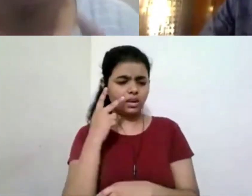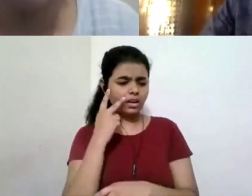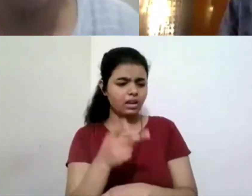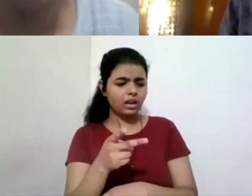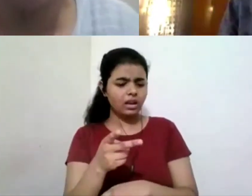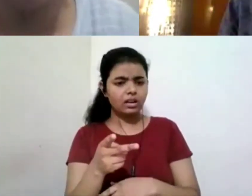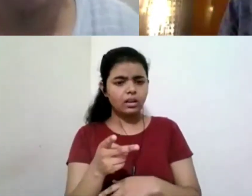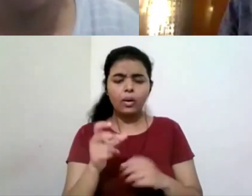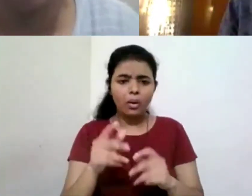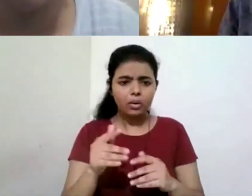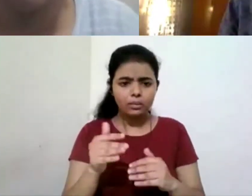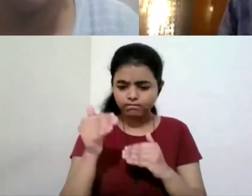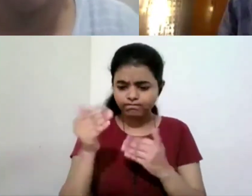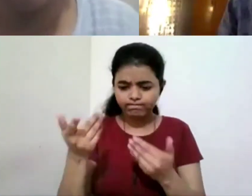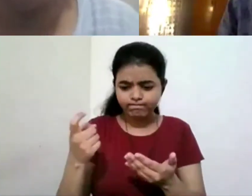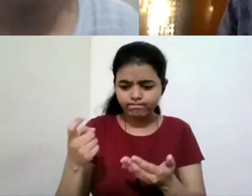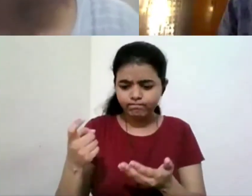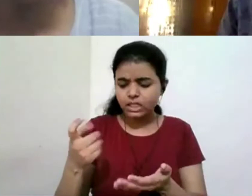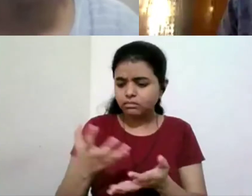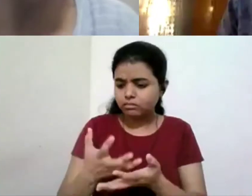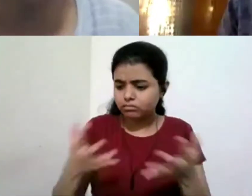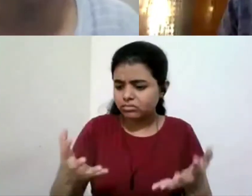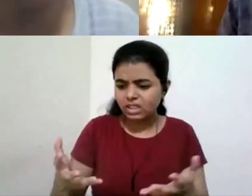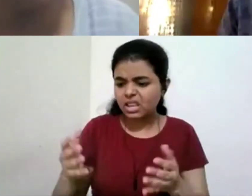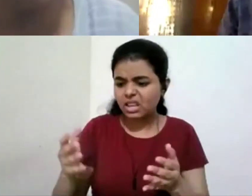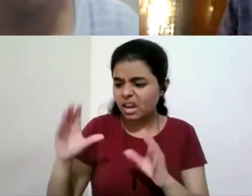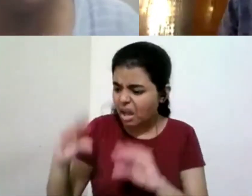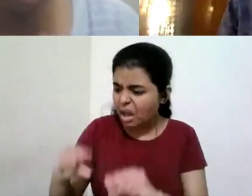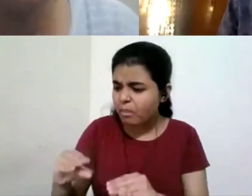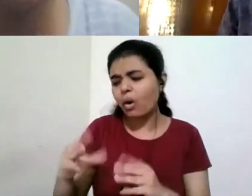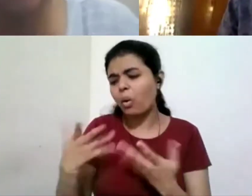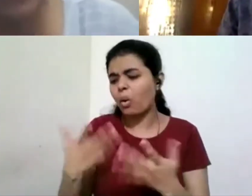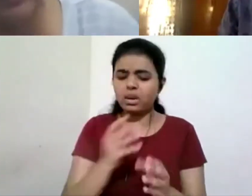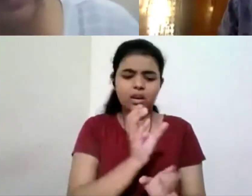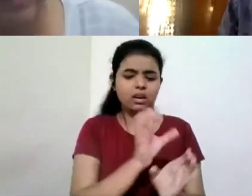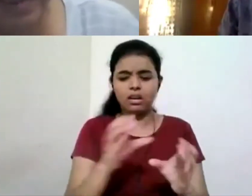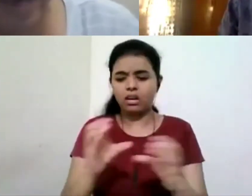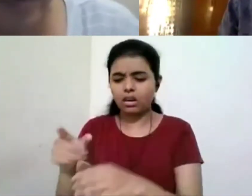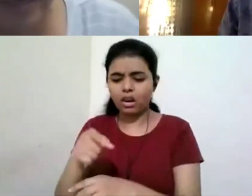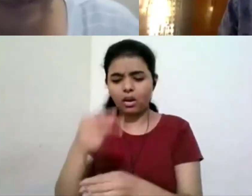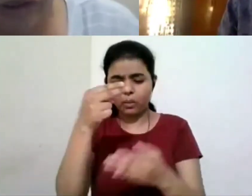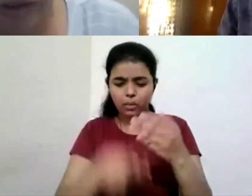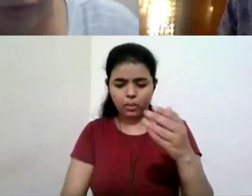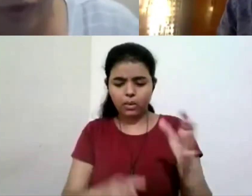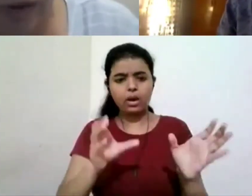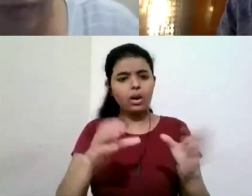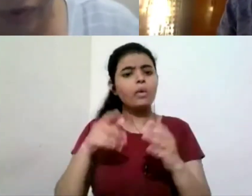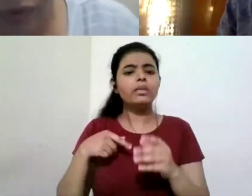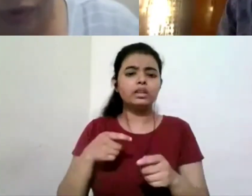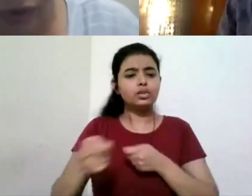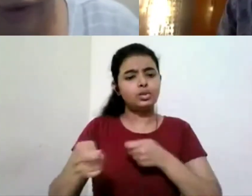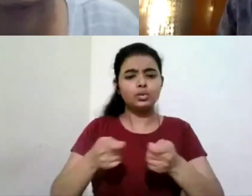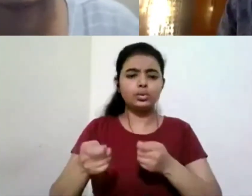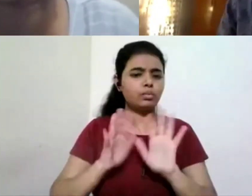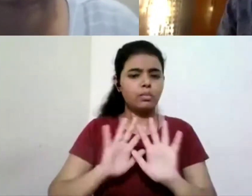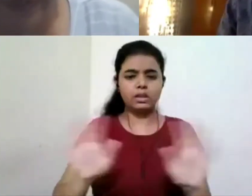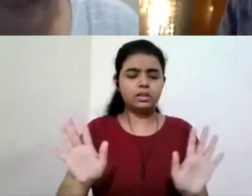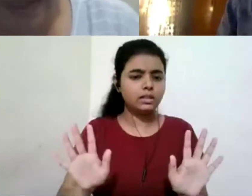because we have limited resources, this is how we're going to distribute them. This is the manner in which the affirmative action program is going to